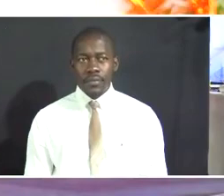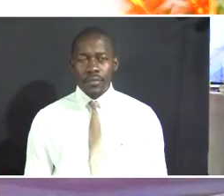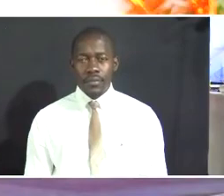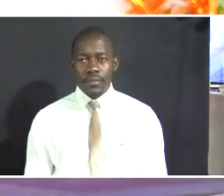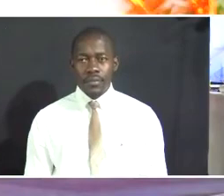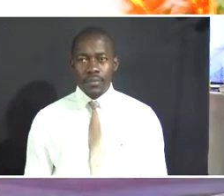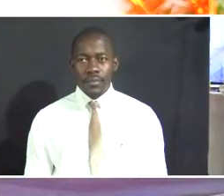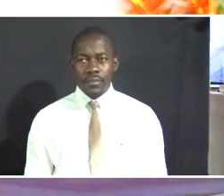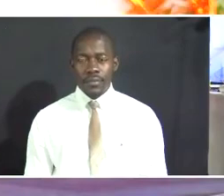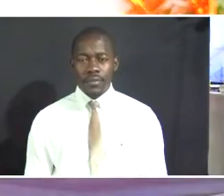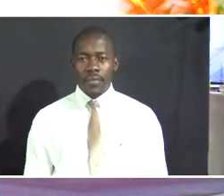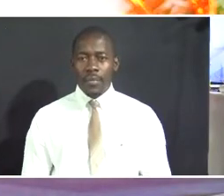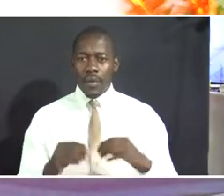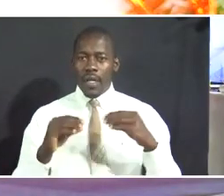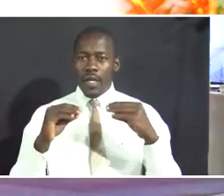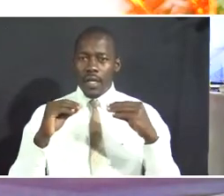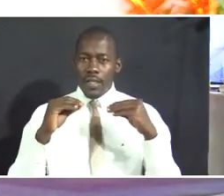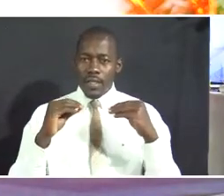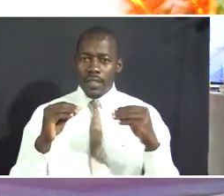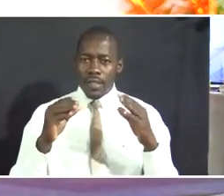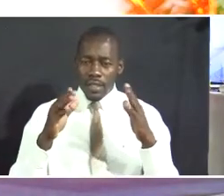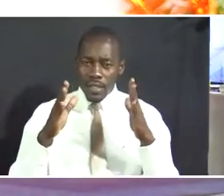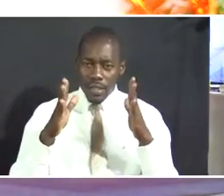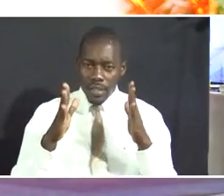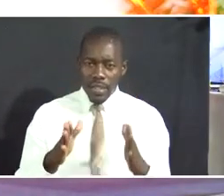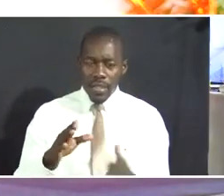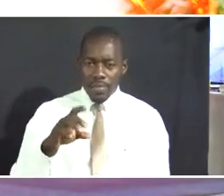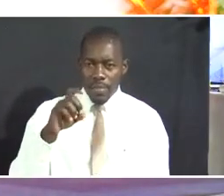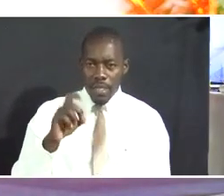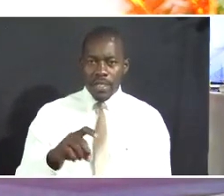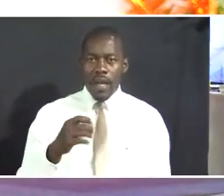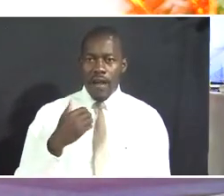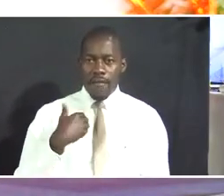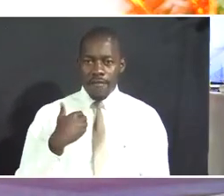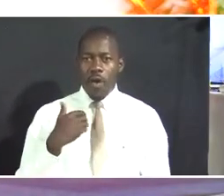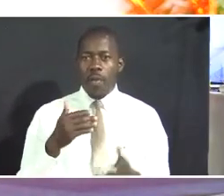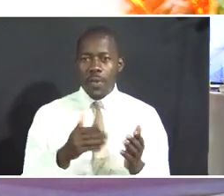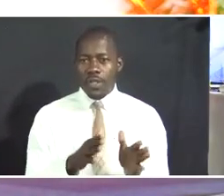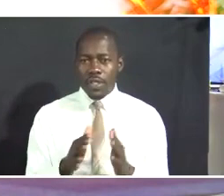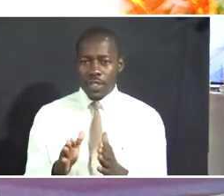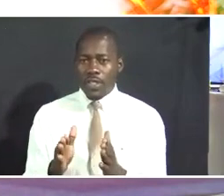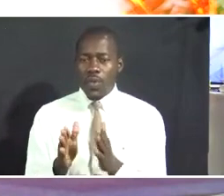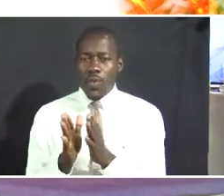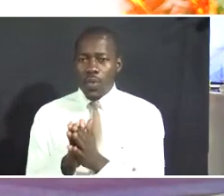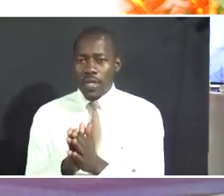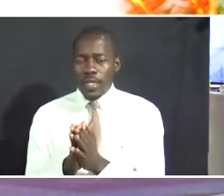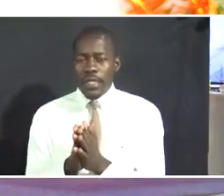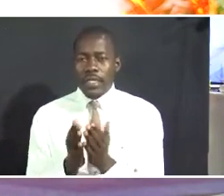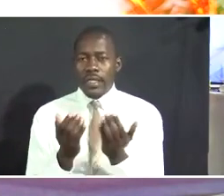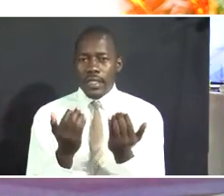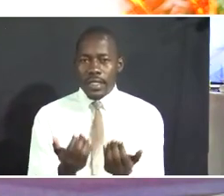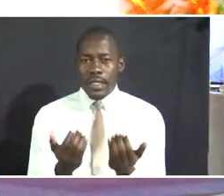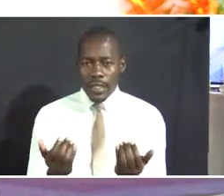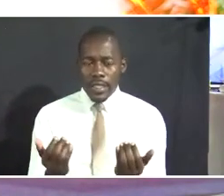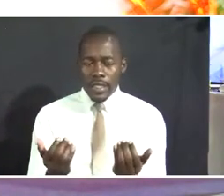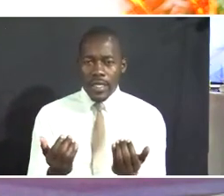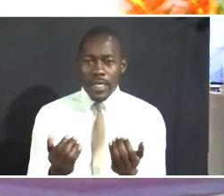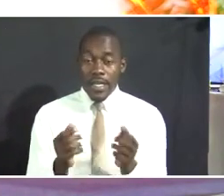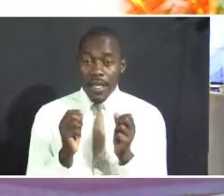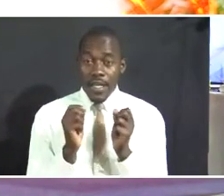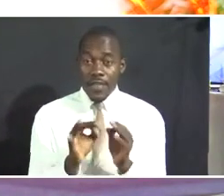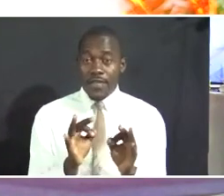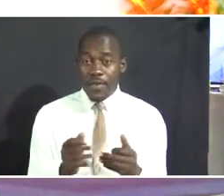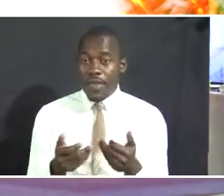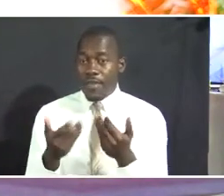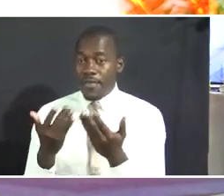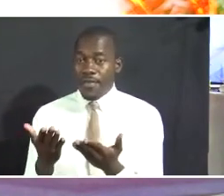custody. Teachers take more time with the learners more than parents. If you give your child to a teacher who don't care